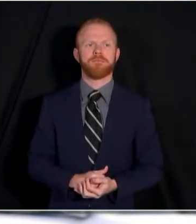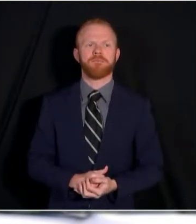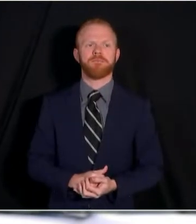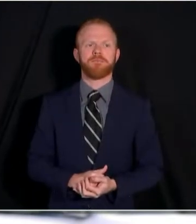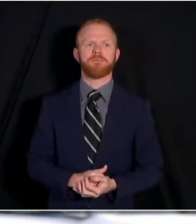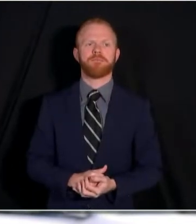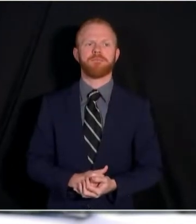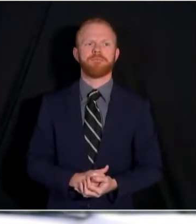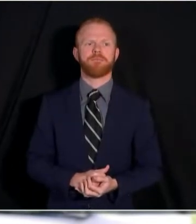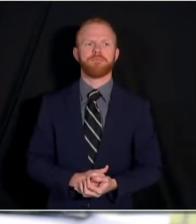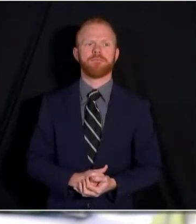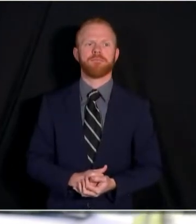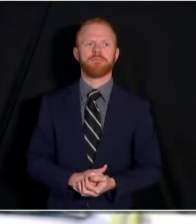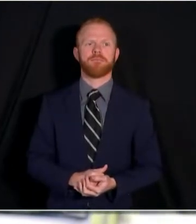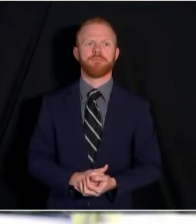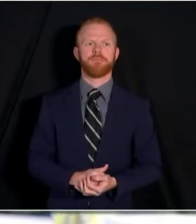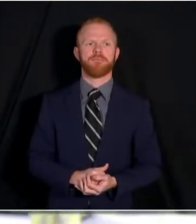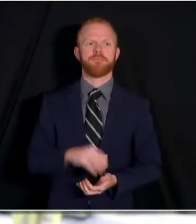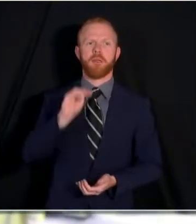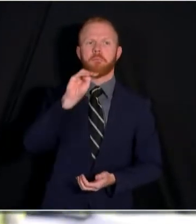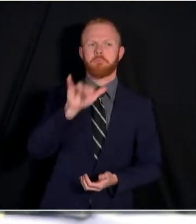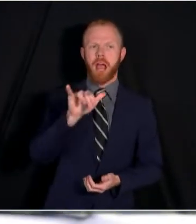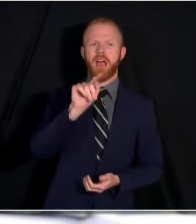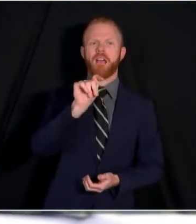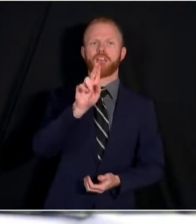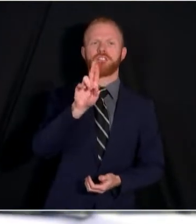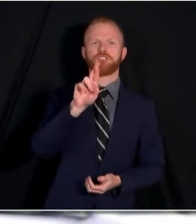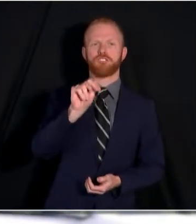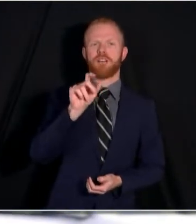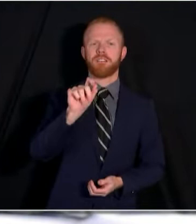myturn.california.gov, or you can phone the